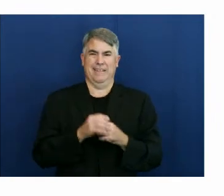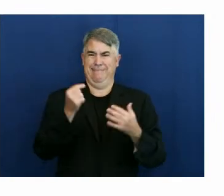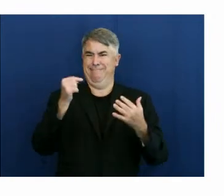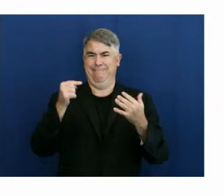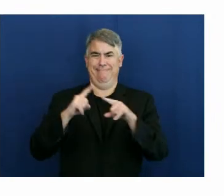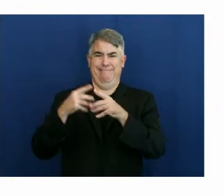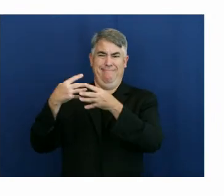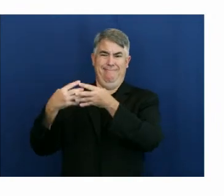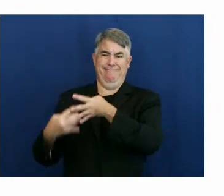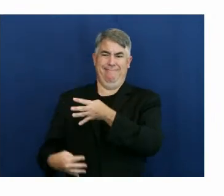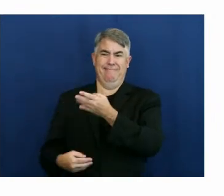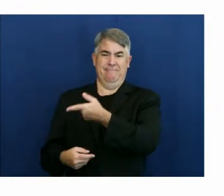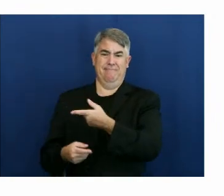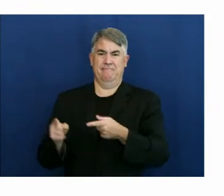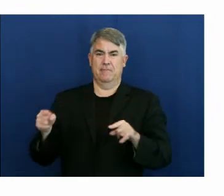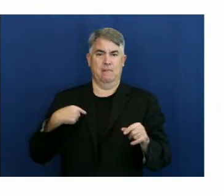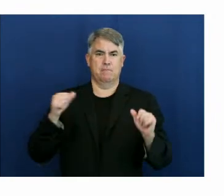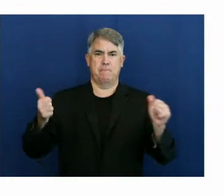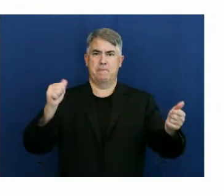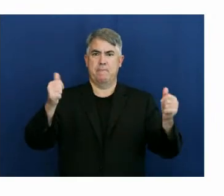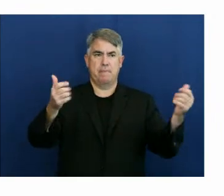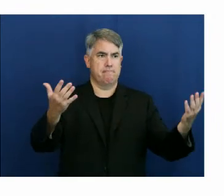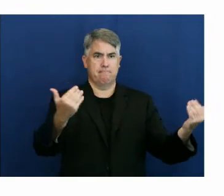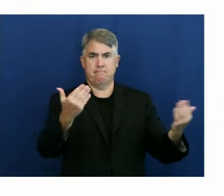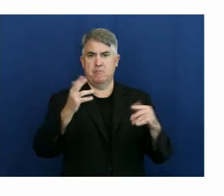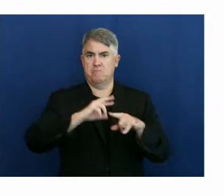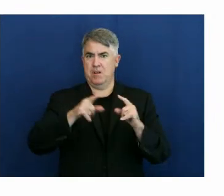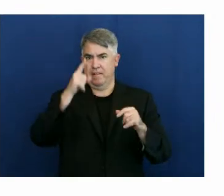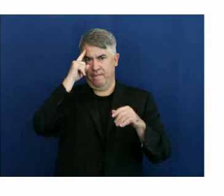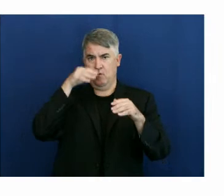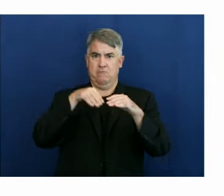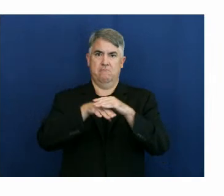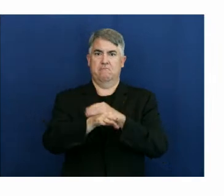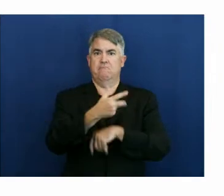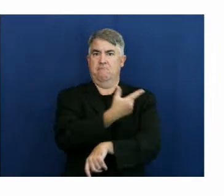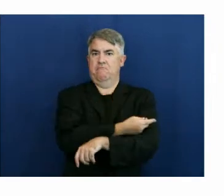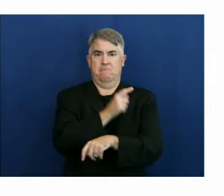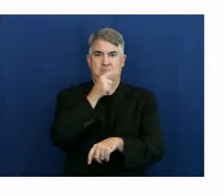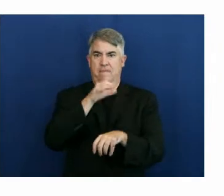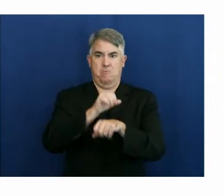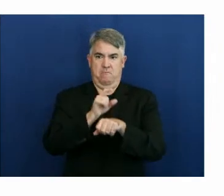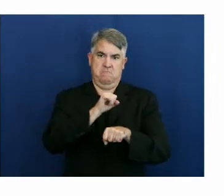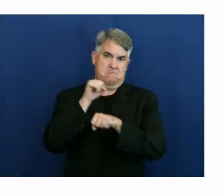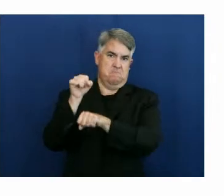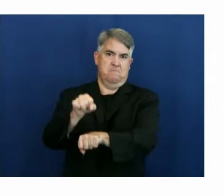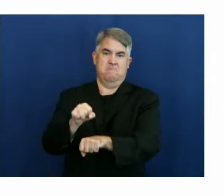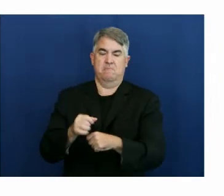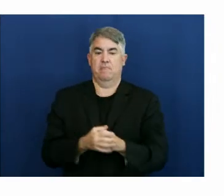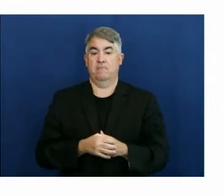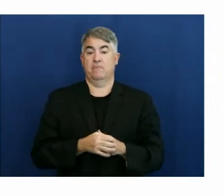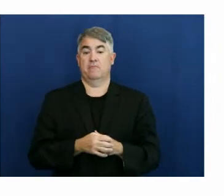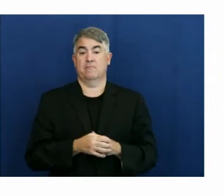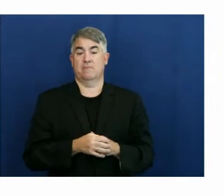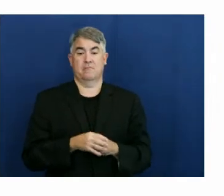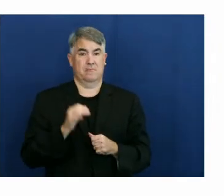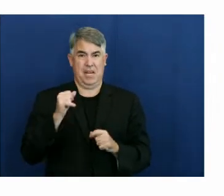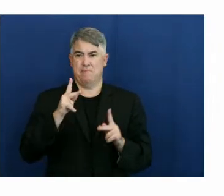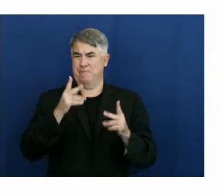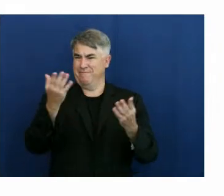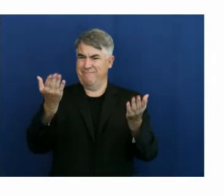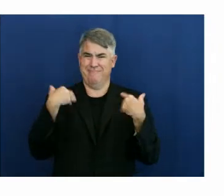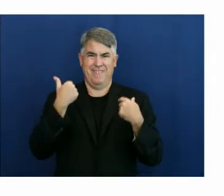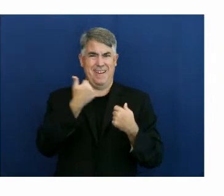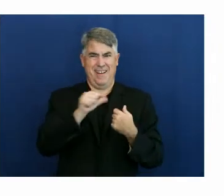we can to get out into the community and set up mobile vaccination sites where folks can drop in and get their